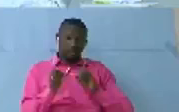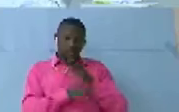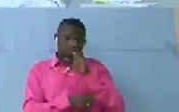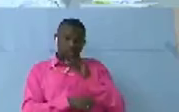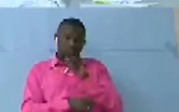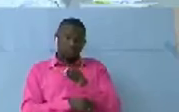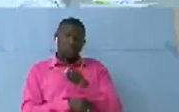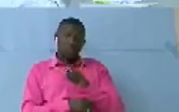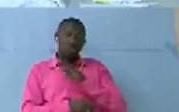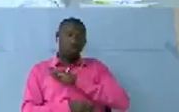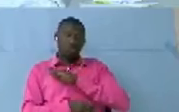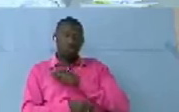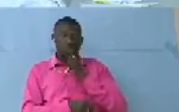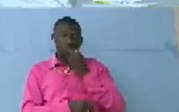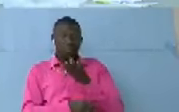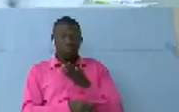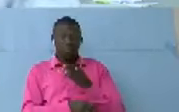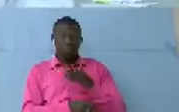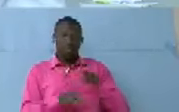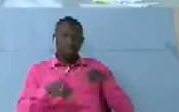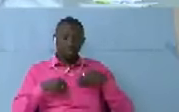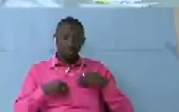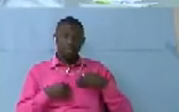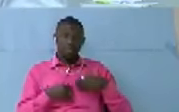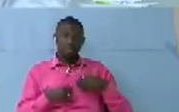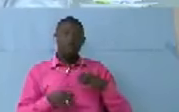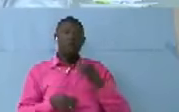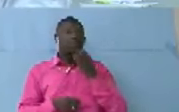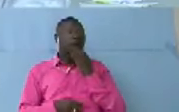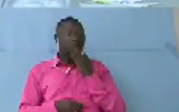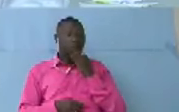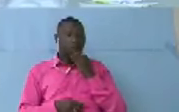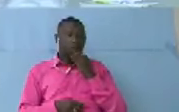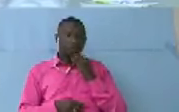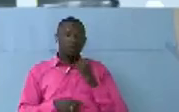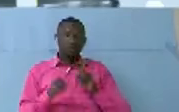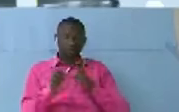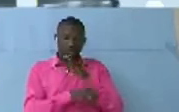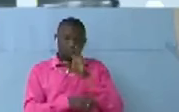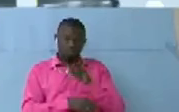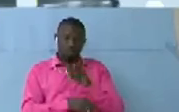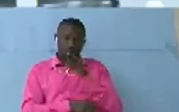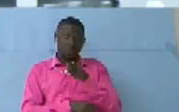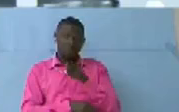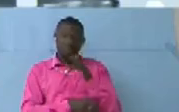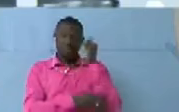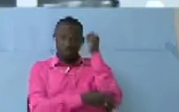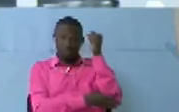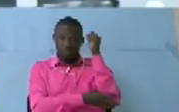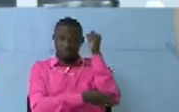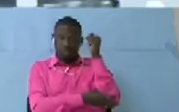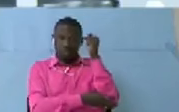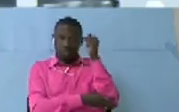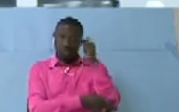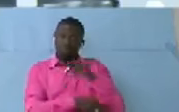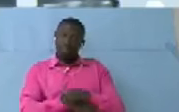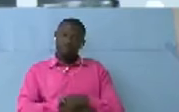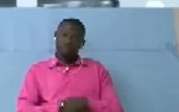to accept that Alhaji Usainu Dabo sent you to do it. Munda yin fo ko isa fo ko OJ Jalo ni